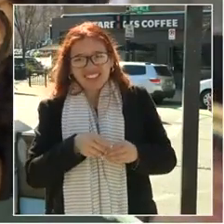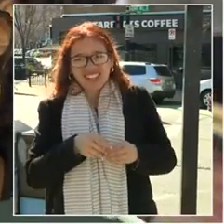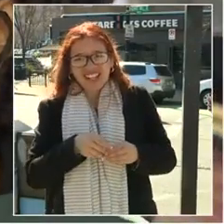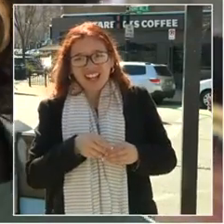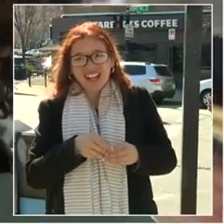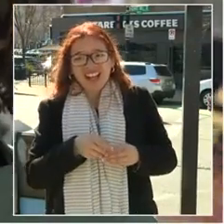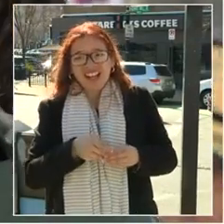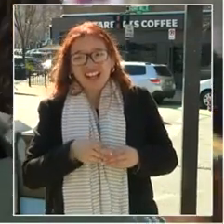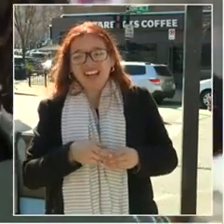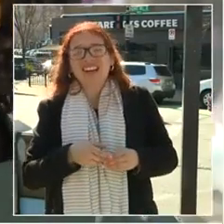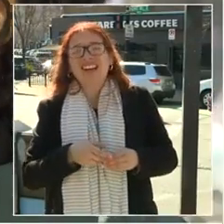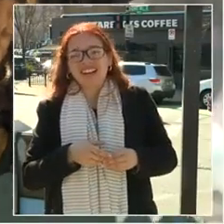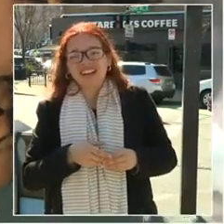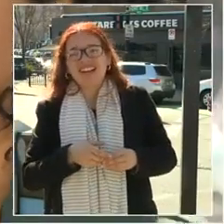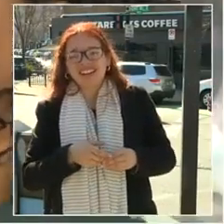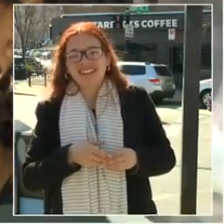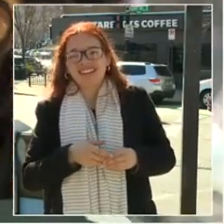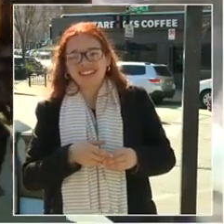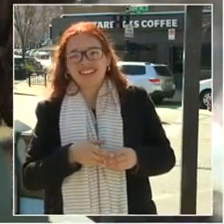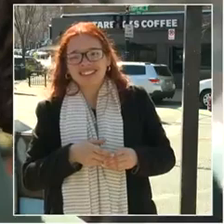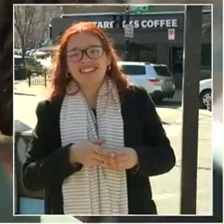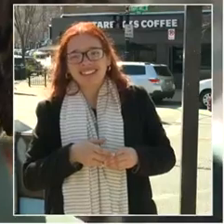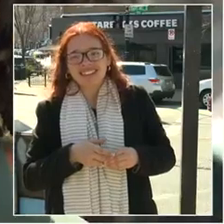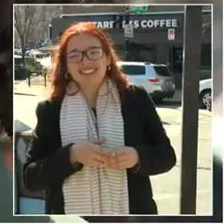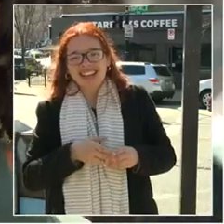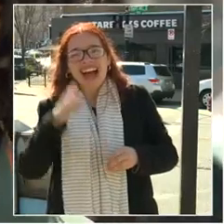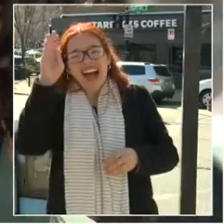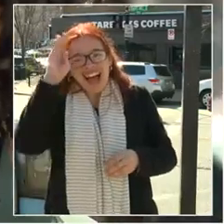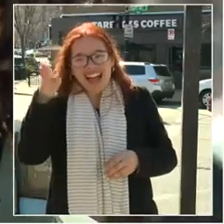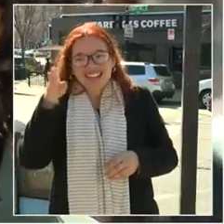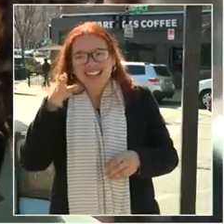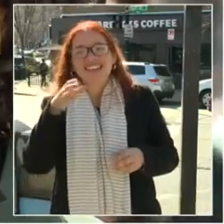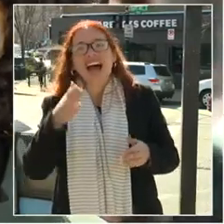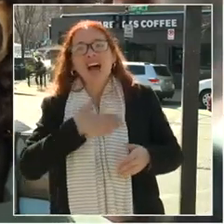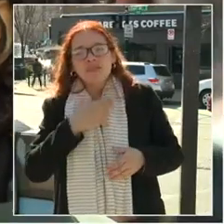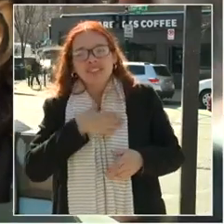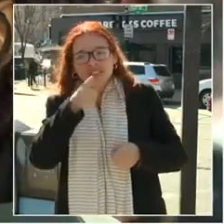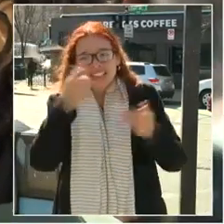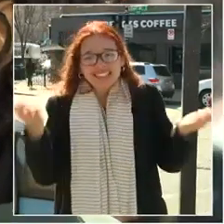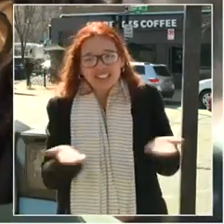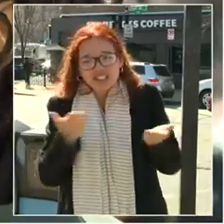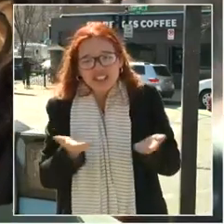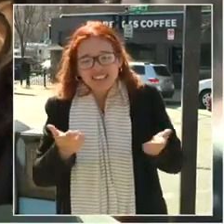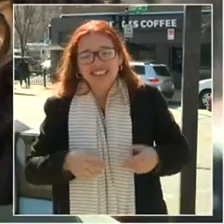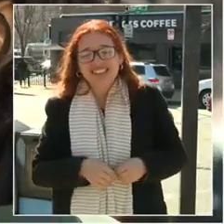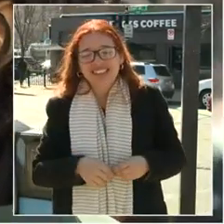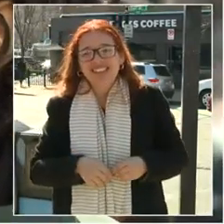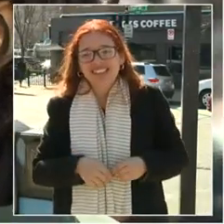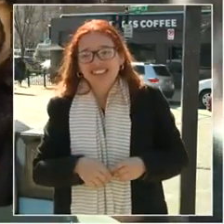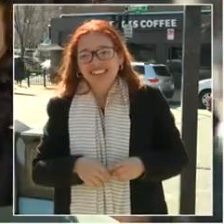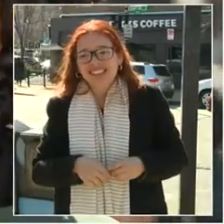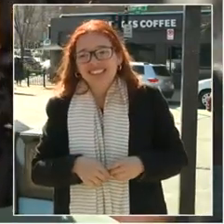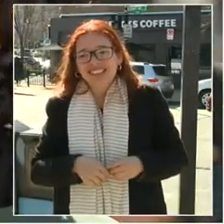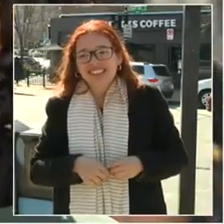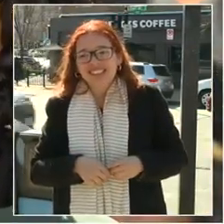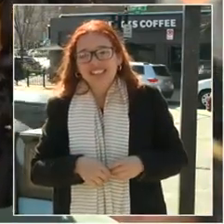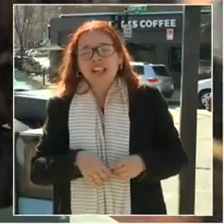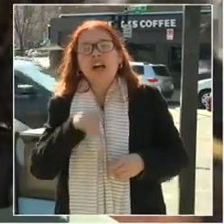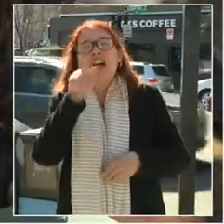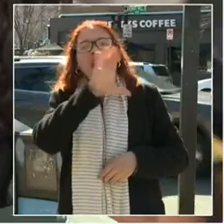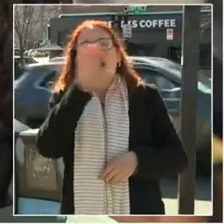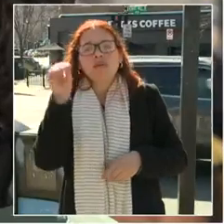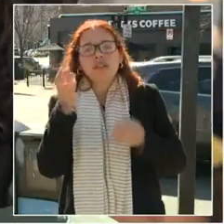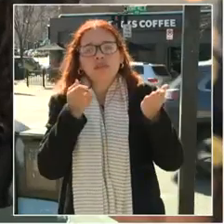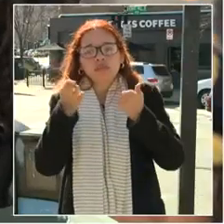Oh. Okay. Hi, Mayor. Hi. I'm really glad you're here. I am one of the co-facilitators of Adams Morgan for